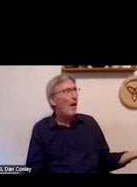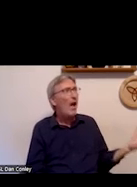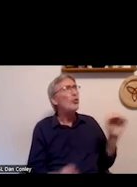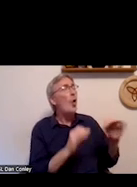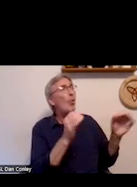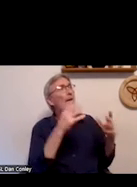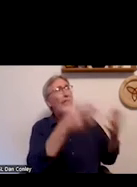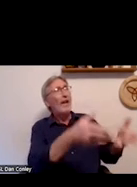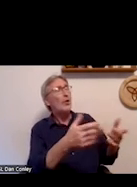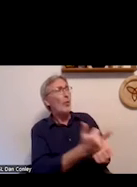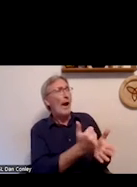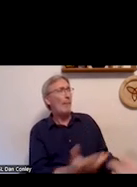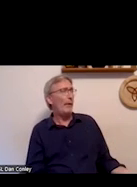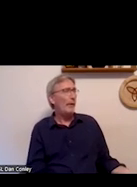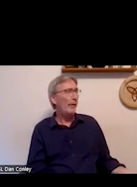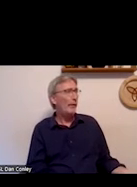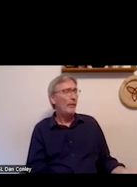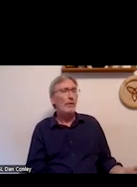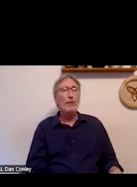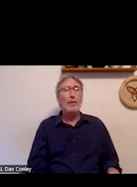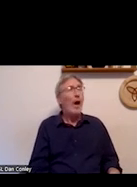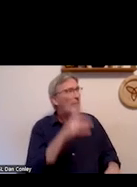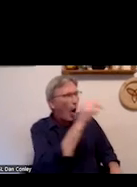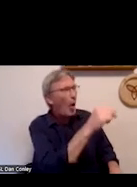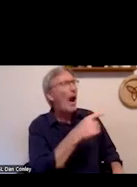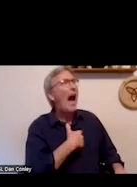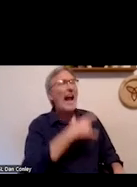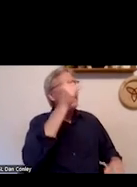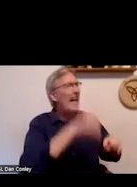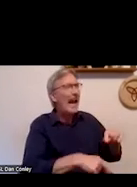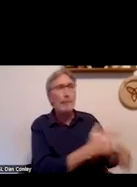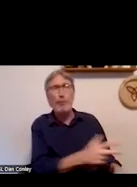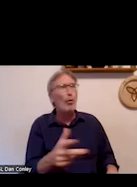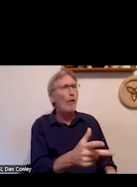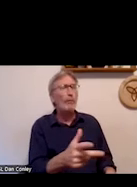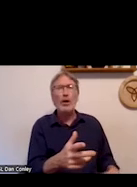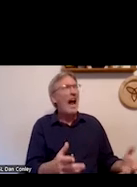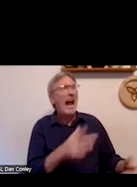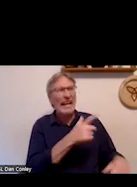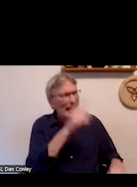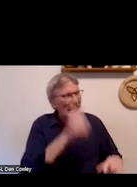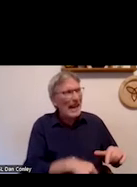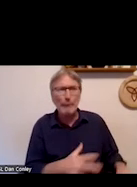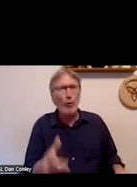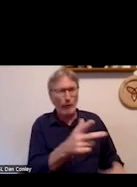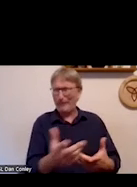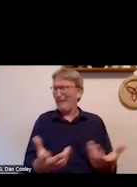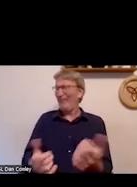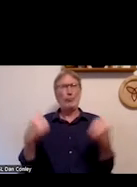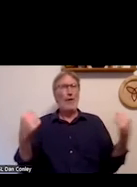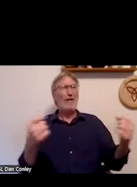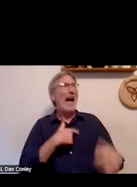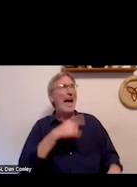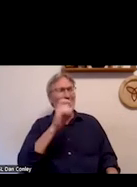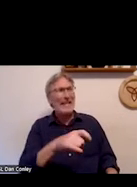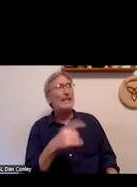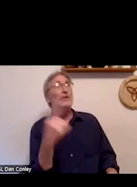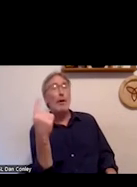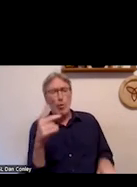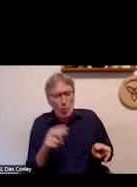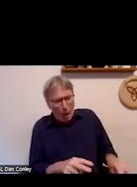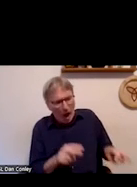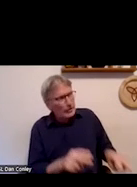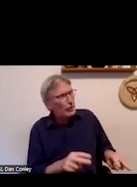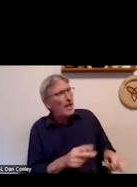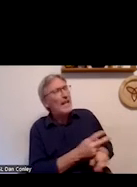going to be there to help him. Well, you can pull over. No, I can't pull over. There's not always a place to pull over. I need him to be cared for by the